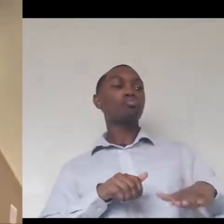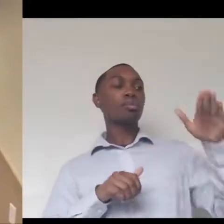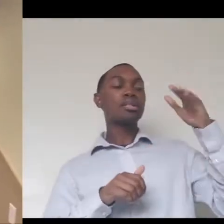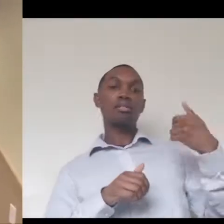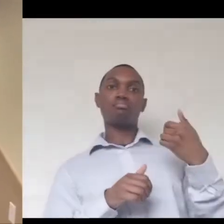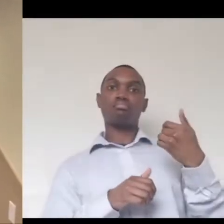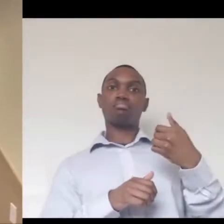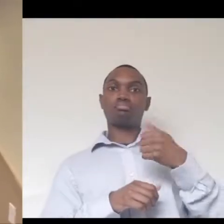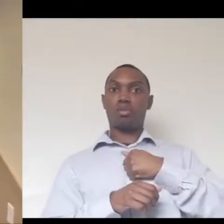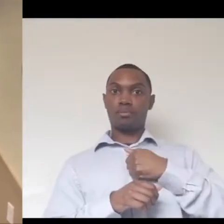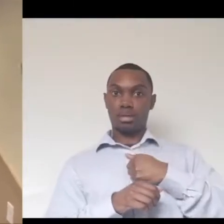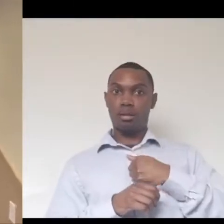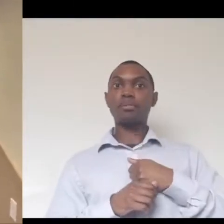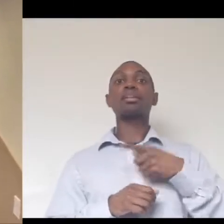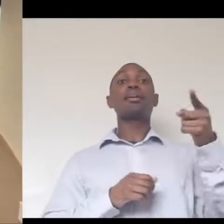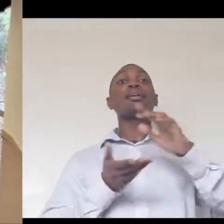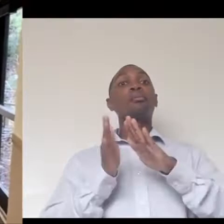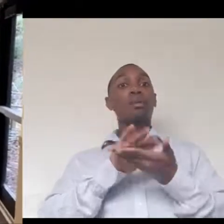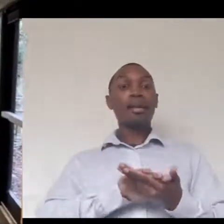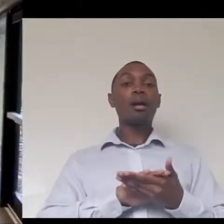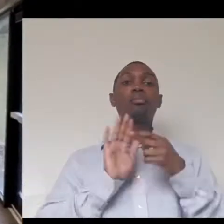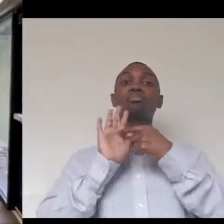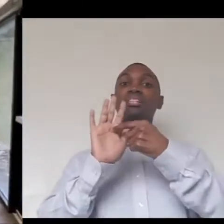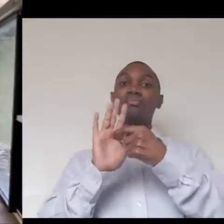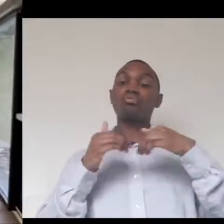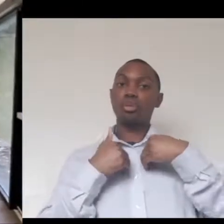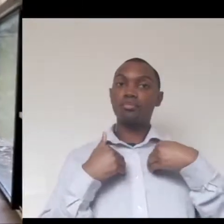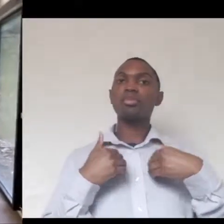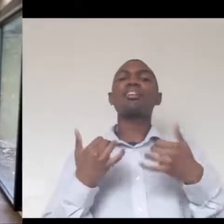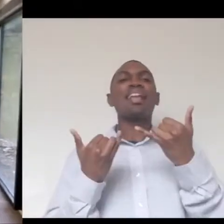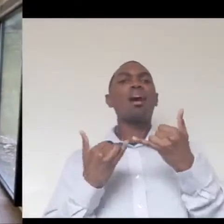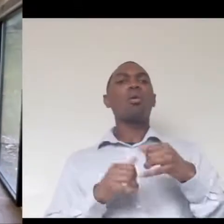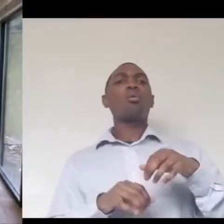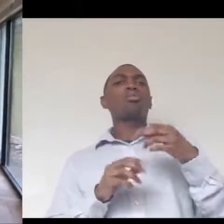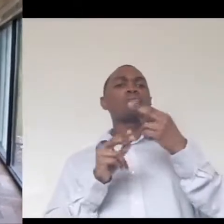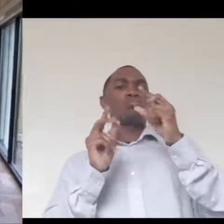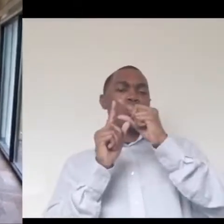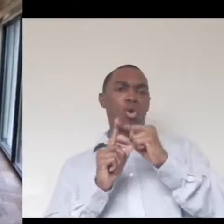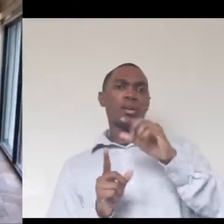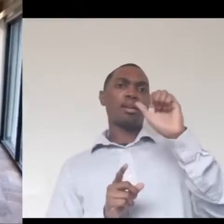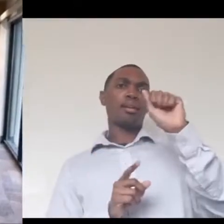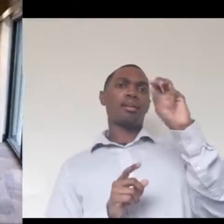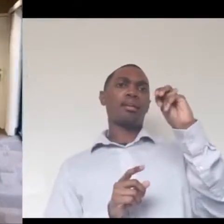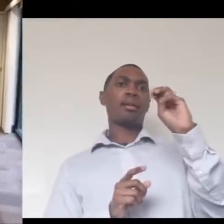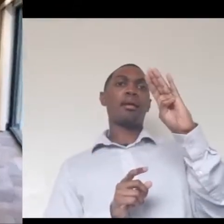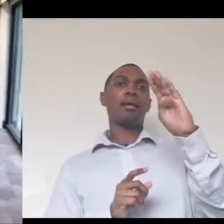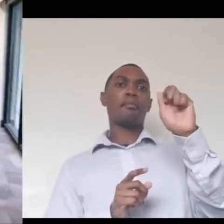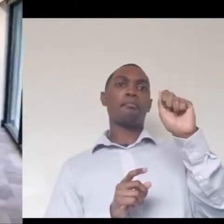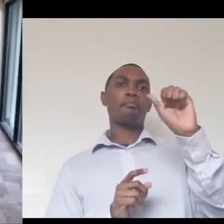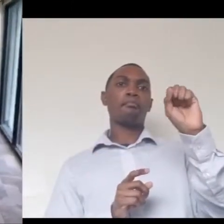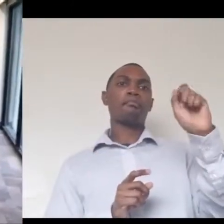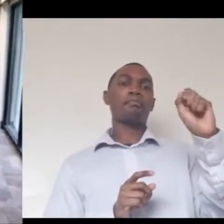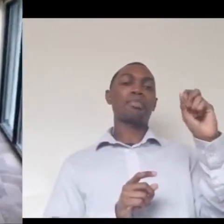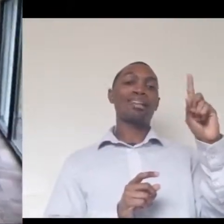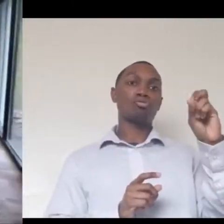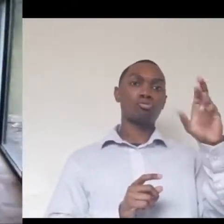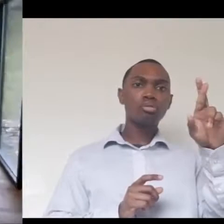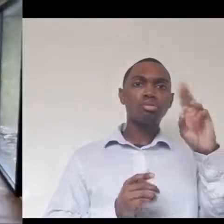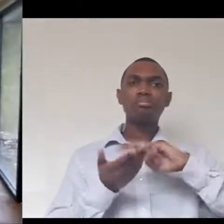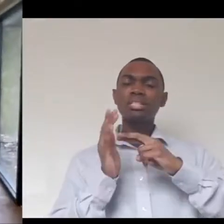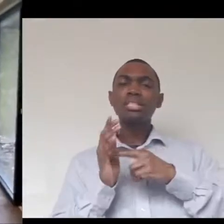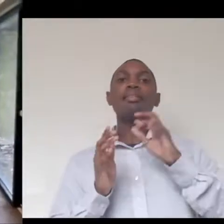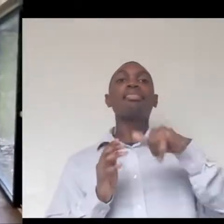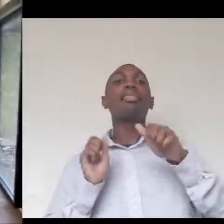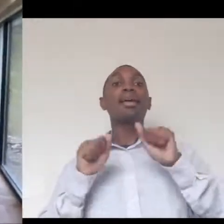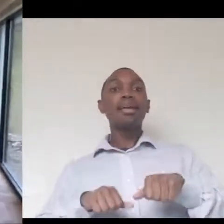zoo. So what it means to be an ambassador is she's able to do educational programs, just like this, where she's up on a table talking to,